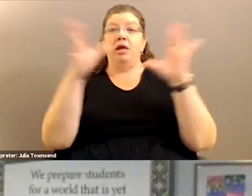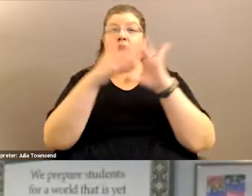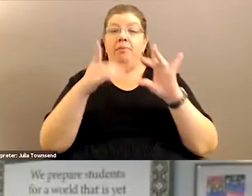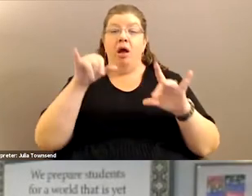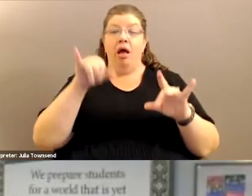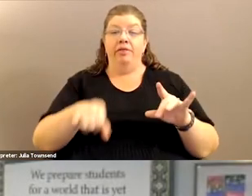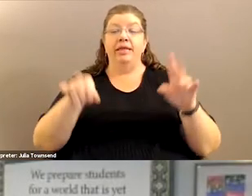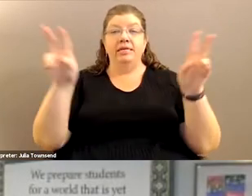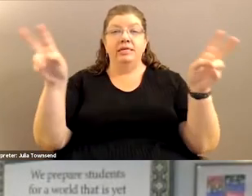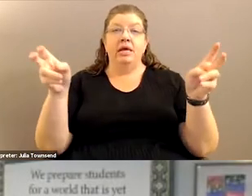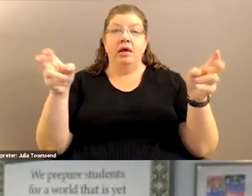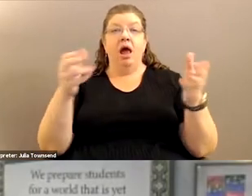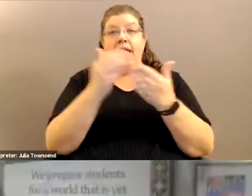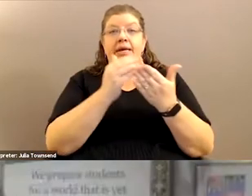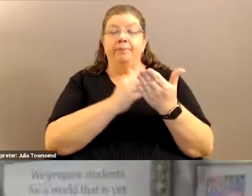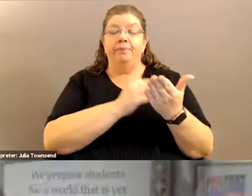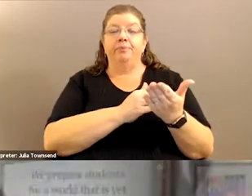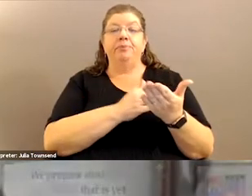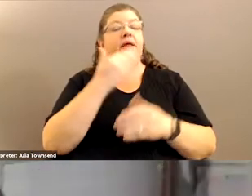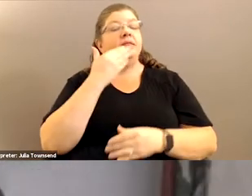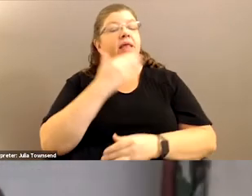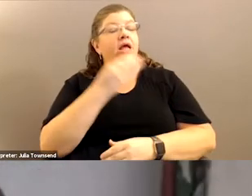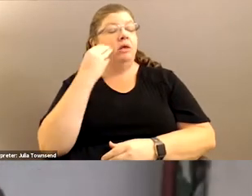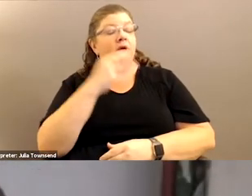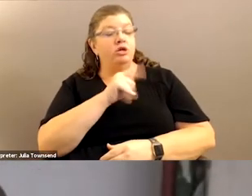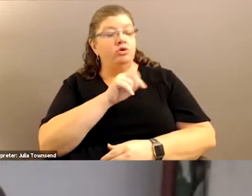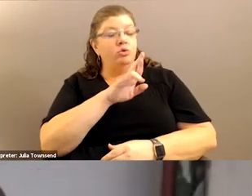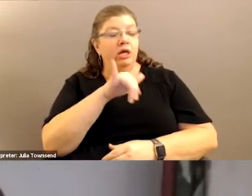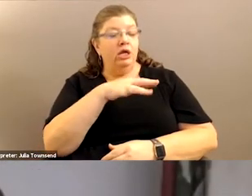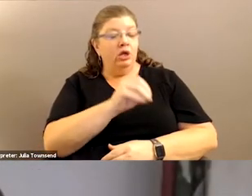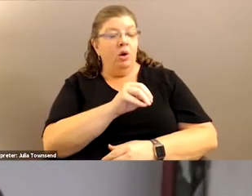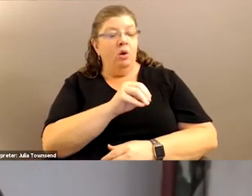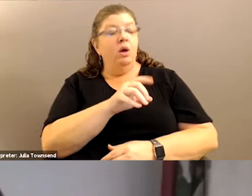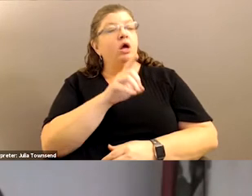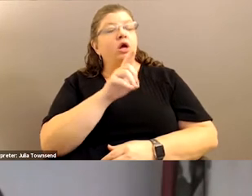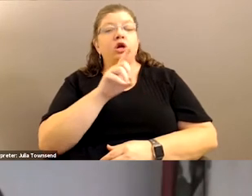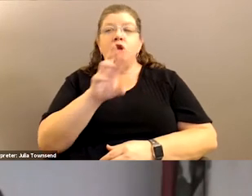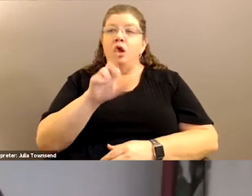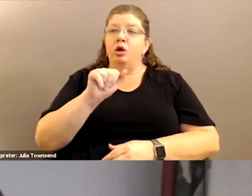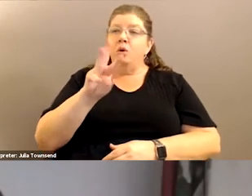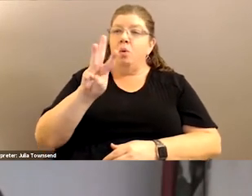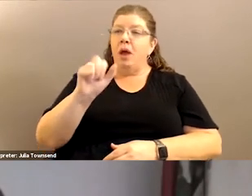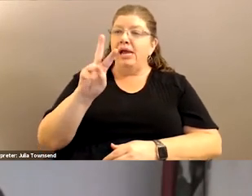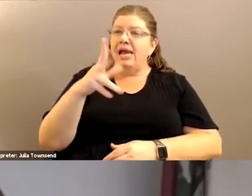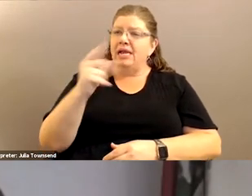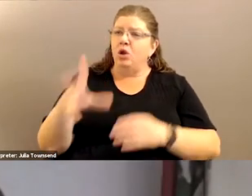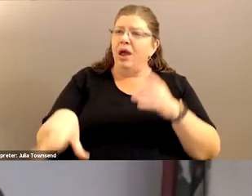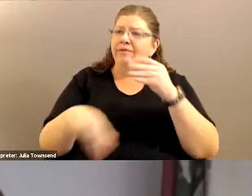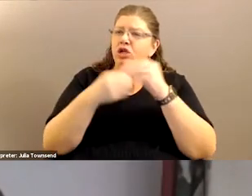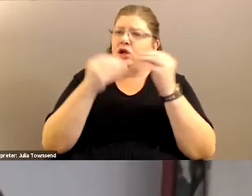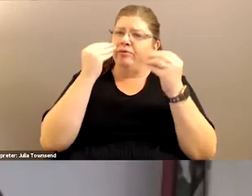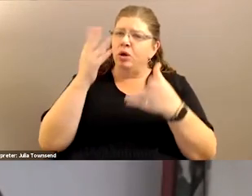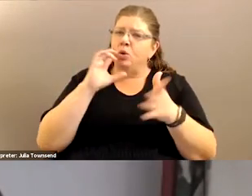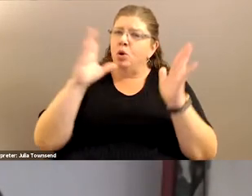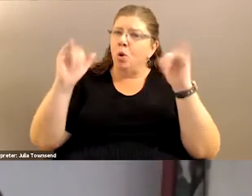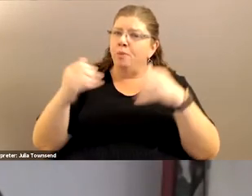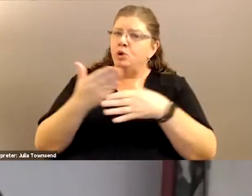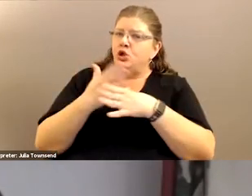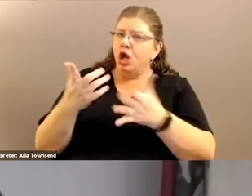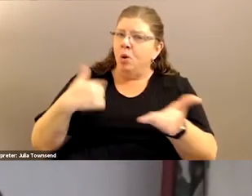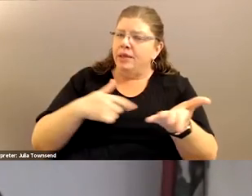item thank you mr geo dr wagneck i believe you have some additional information that you would hope to share with us